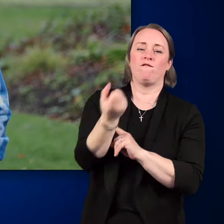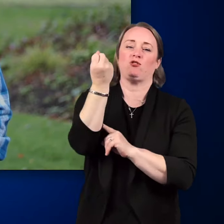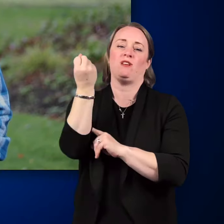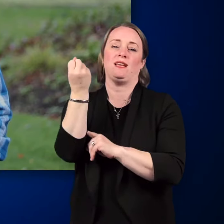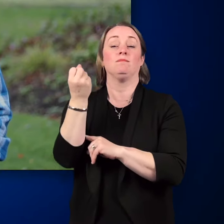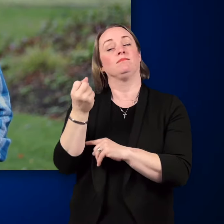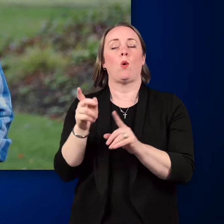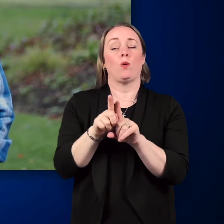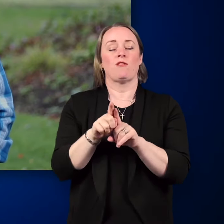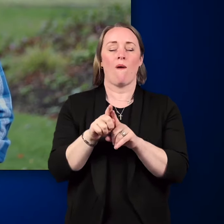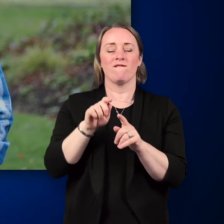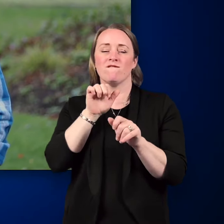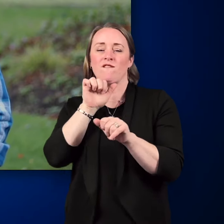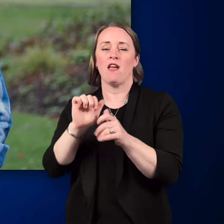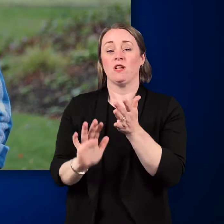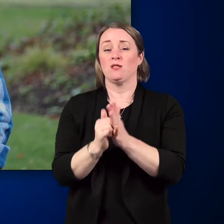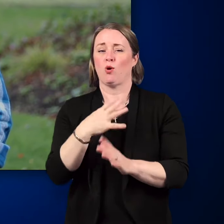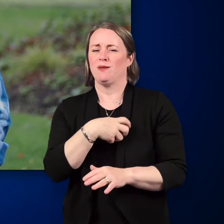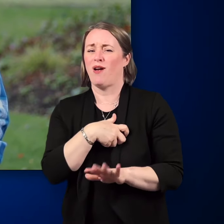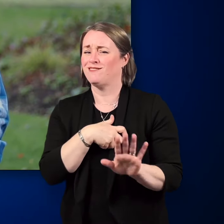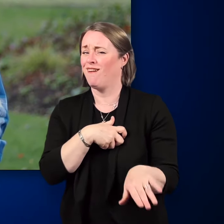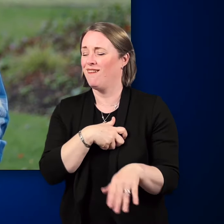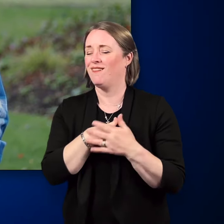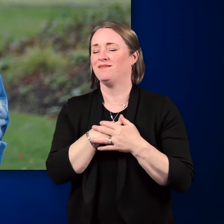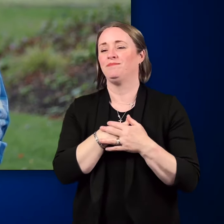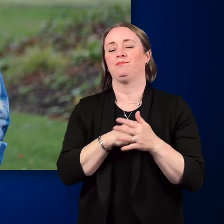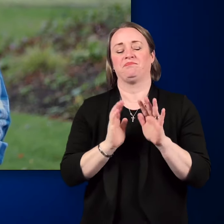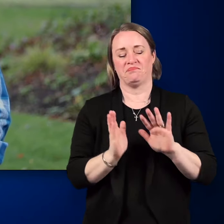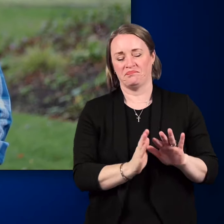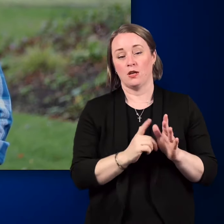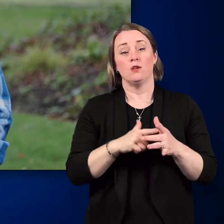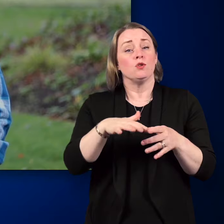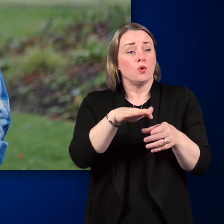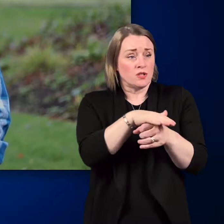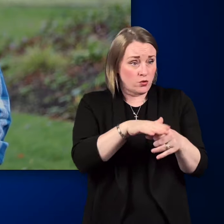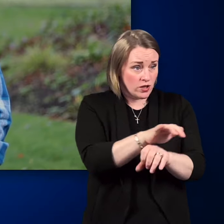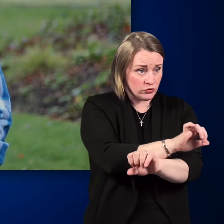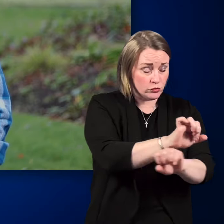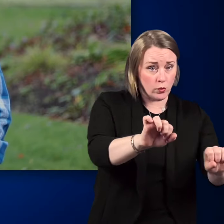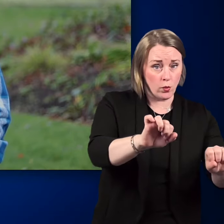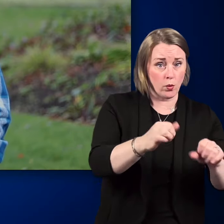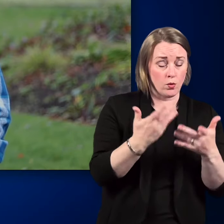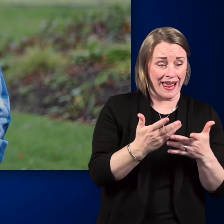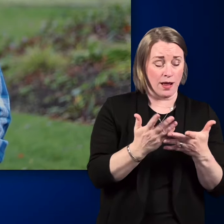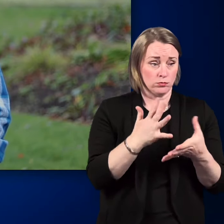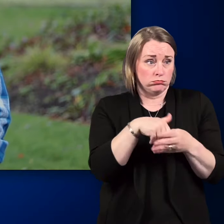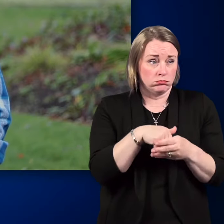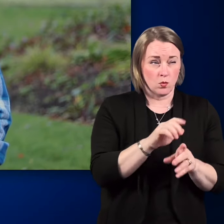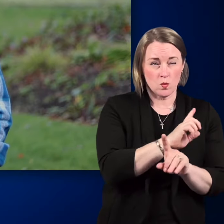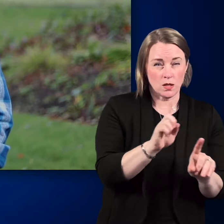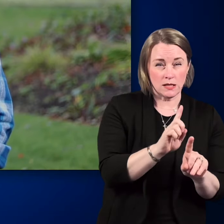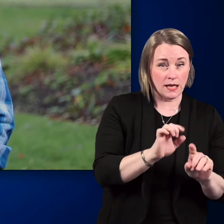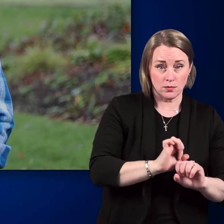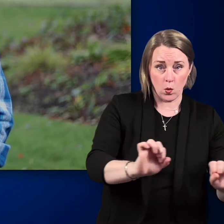favorite sporting brands. So what situation are you facing individually?